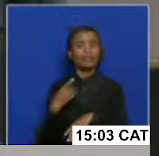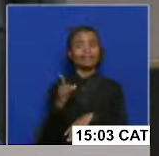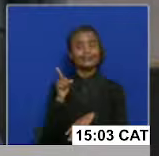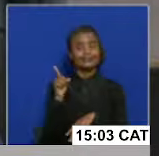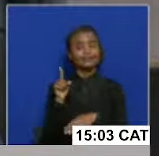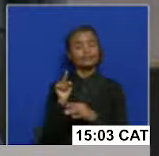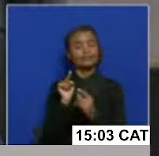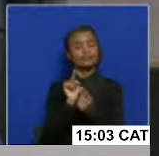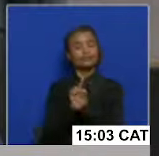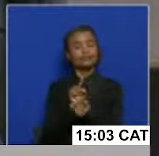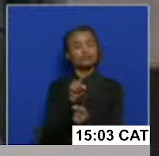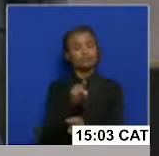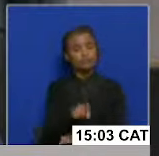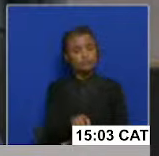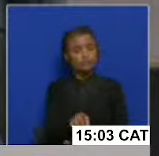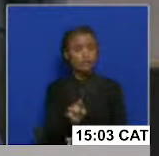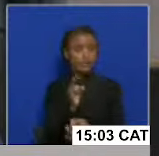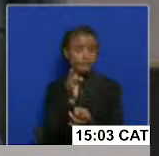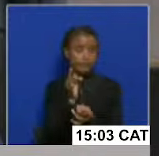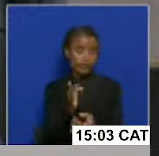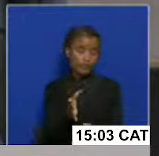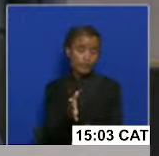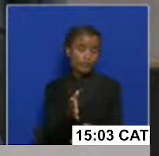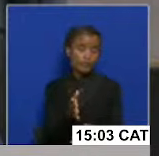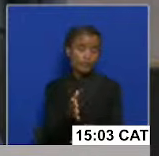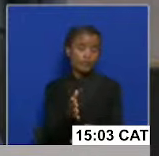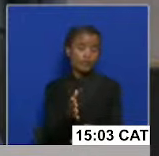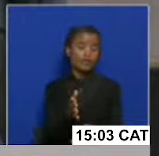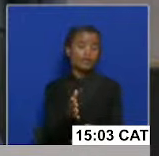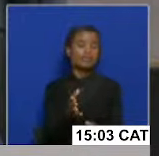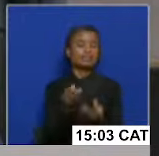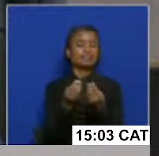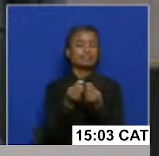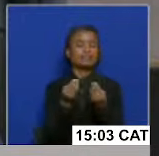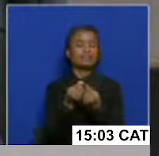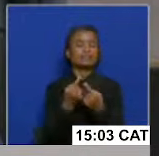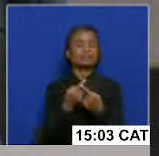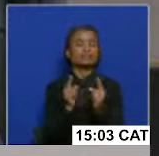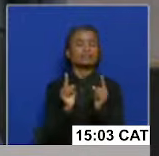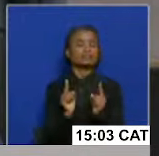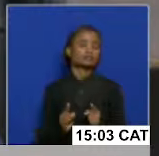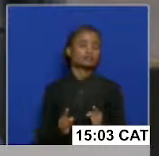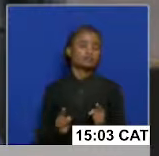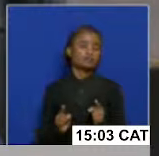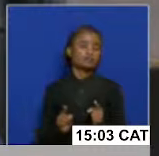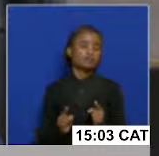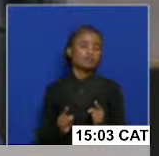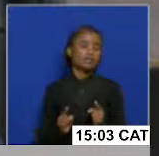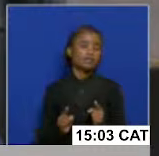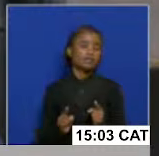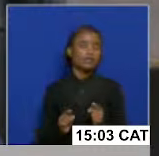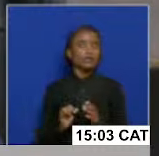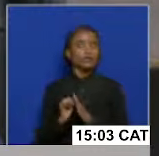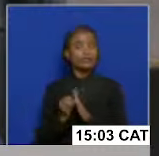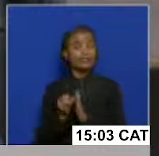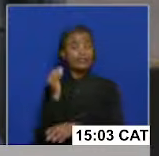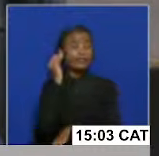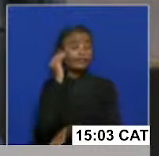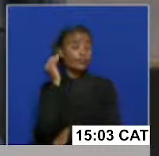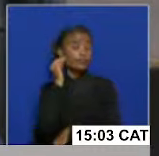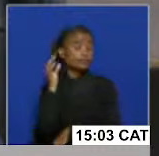you with something different this time around, not just the provision of information